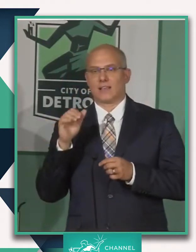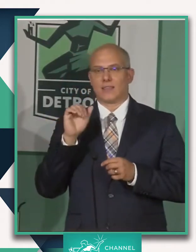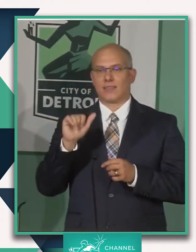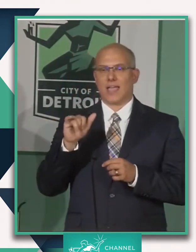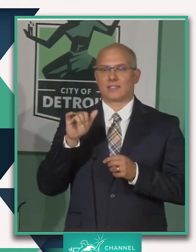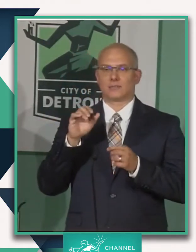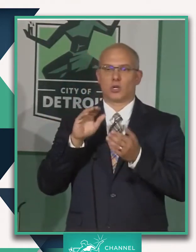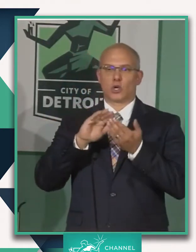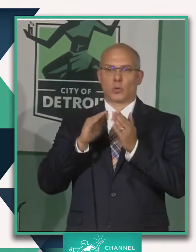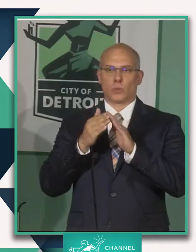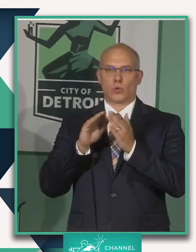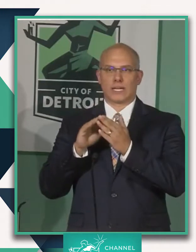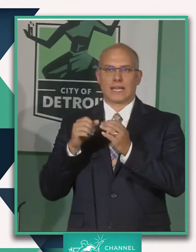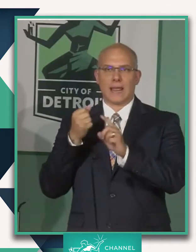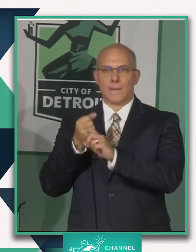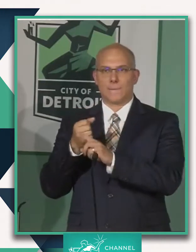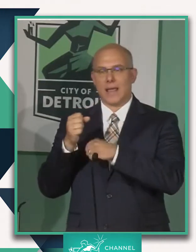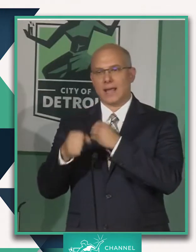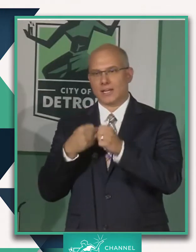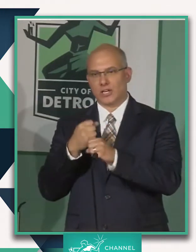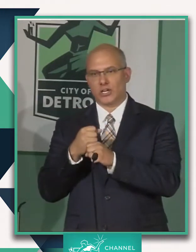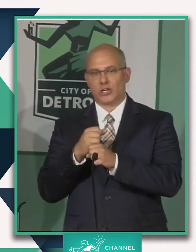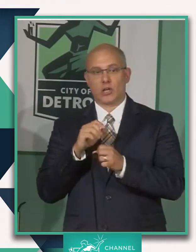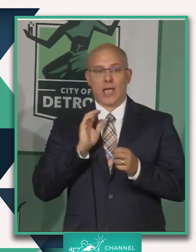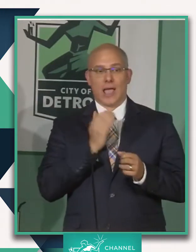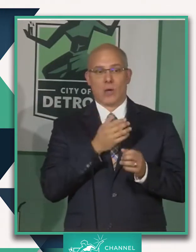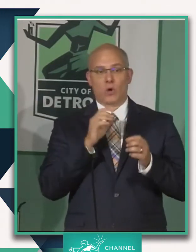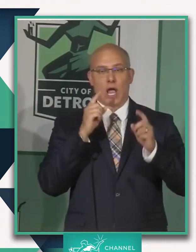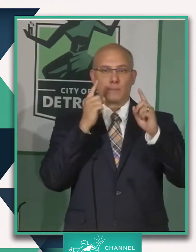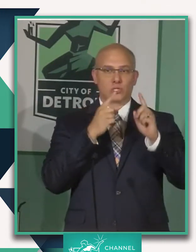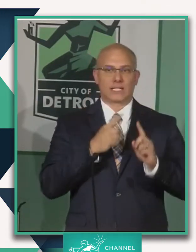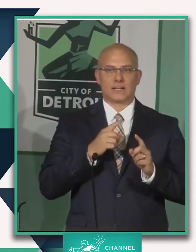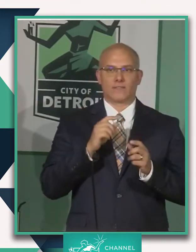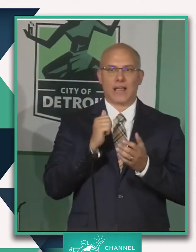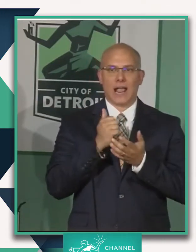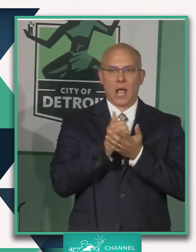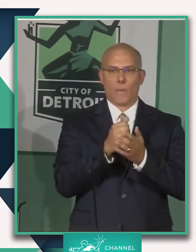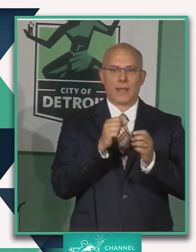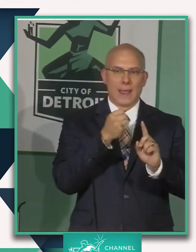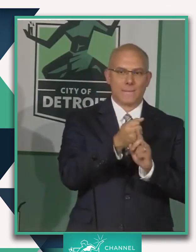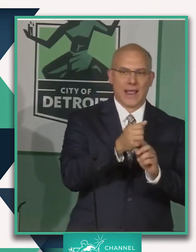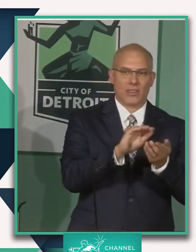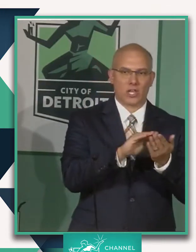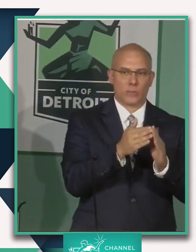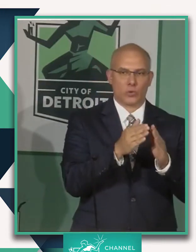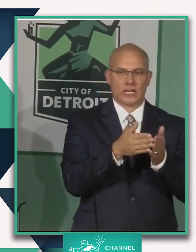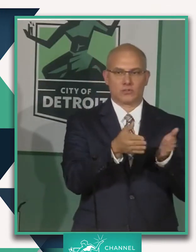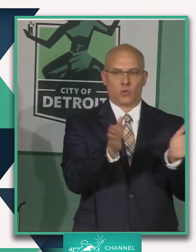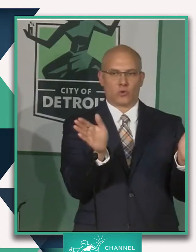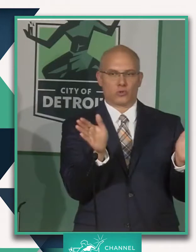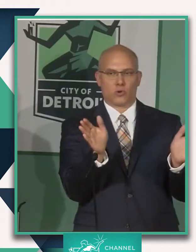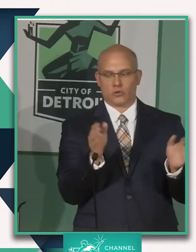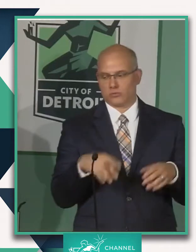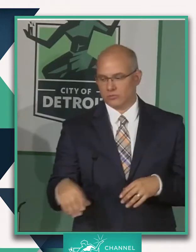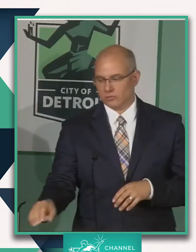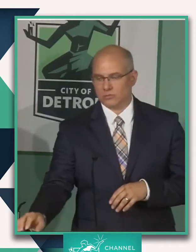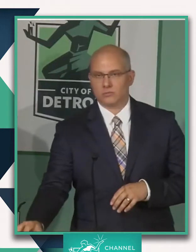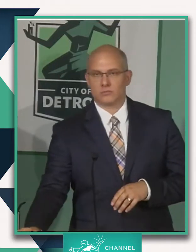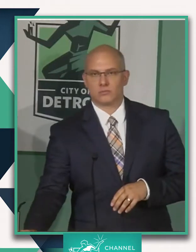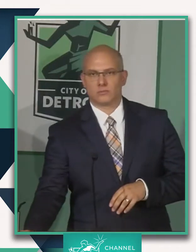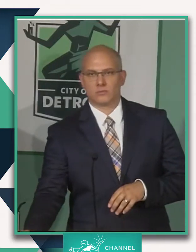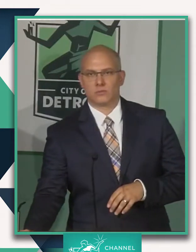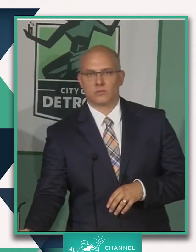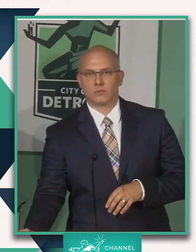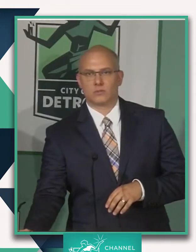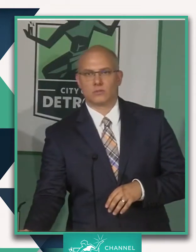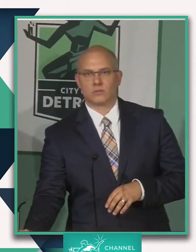Now I'm going to discuss phase 3, community impact that year. Our objective is to make sure that